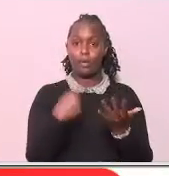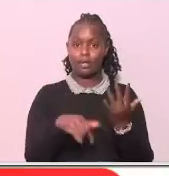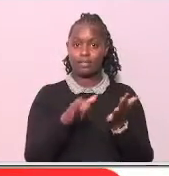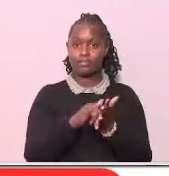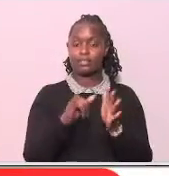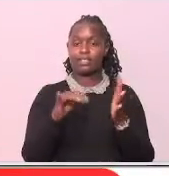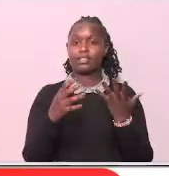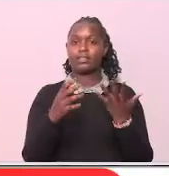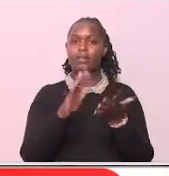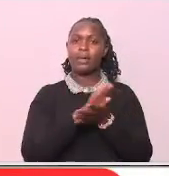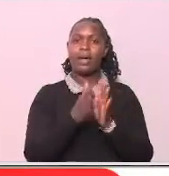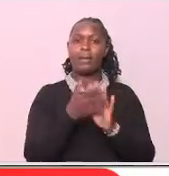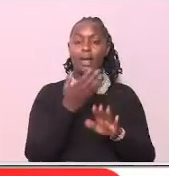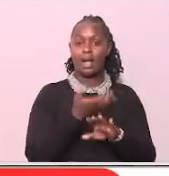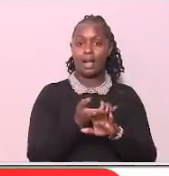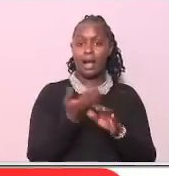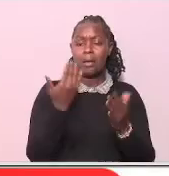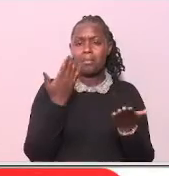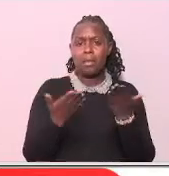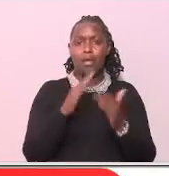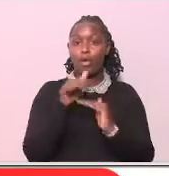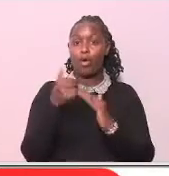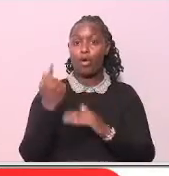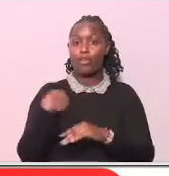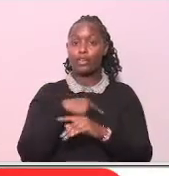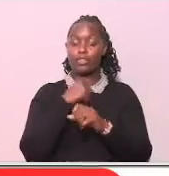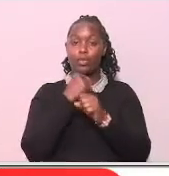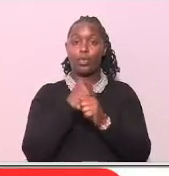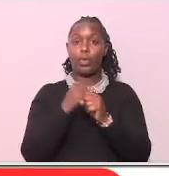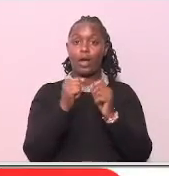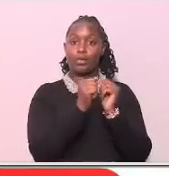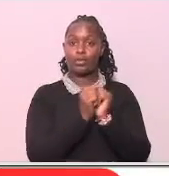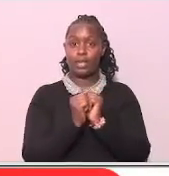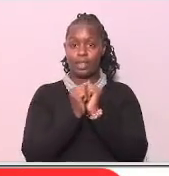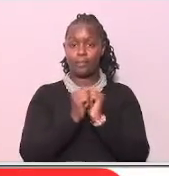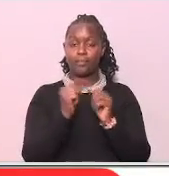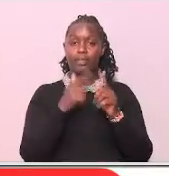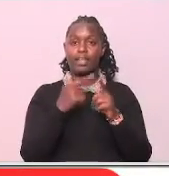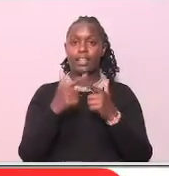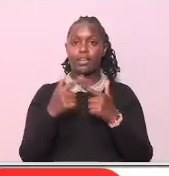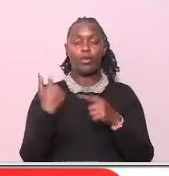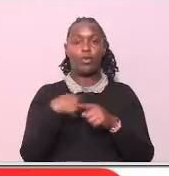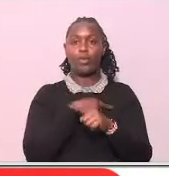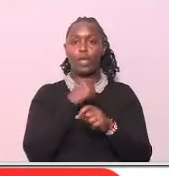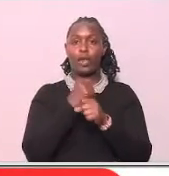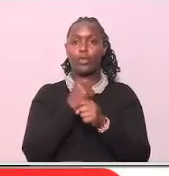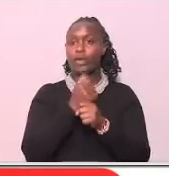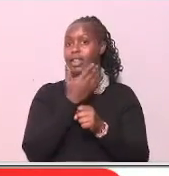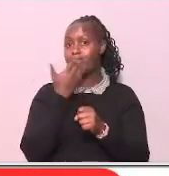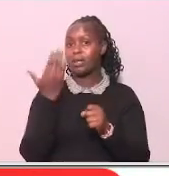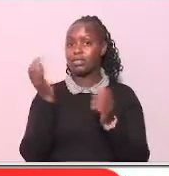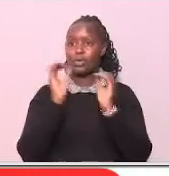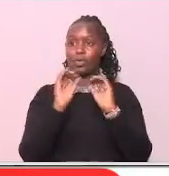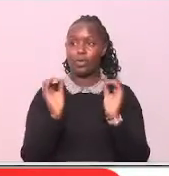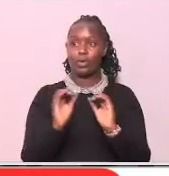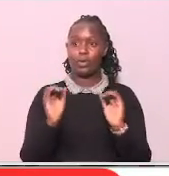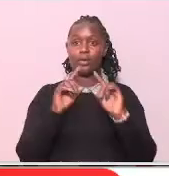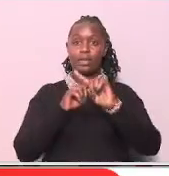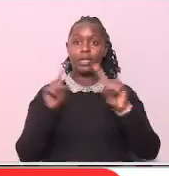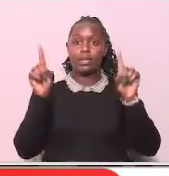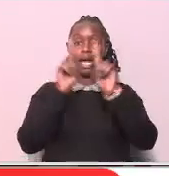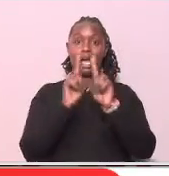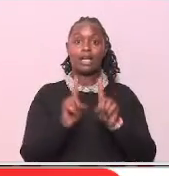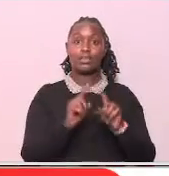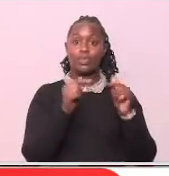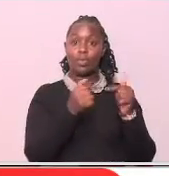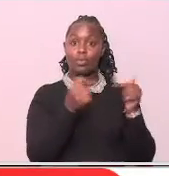stone. Unless all of us work together, then we are not at our very best. When you see us now dropping as opposed to